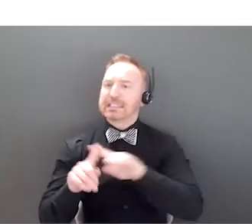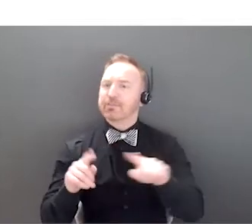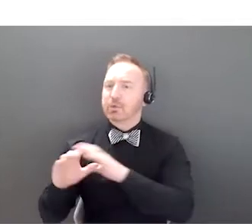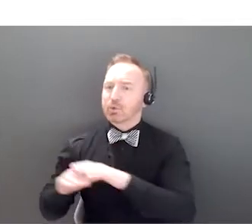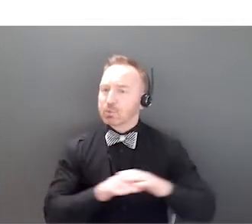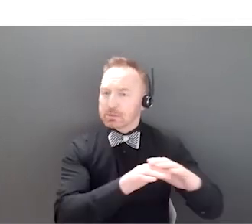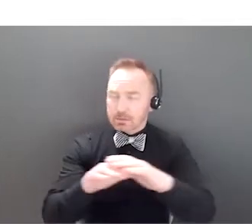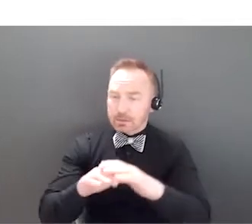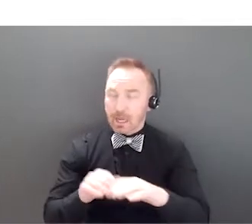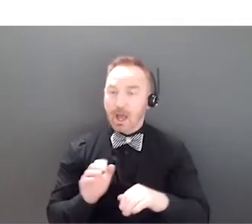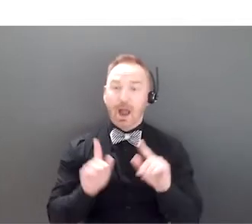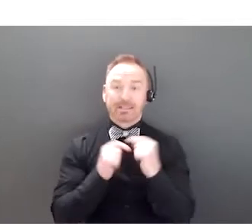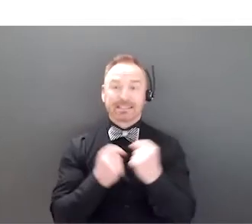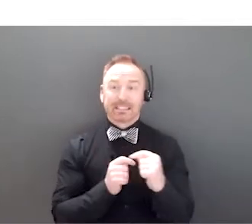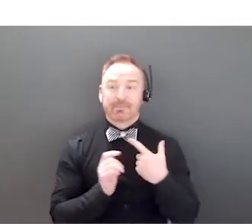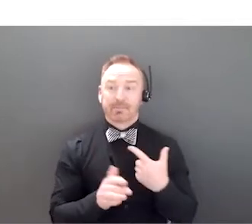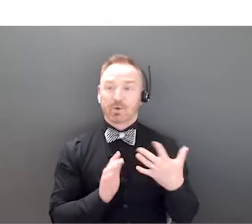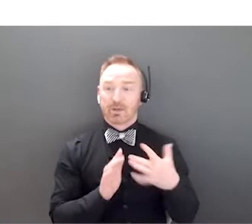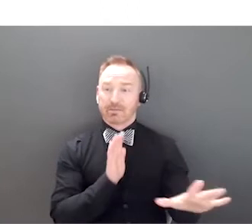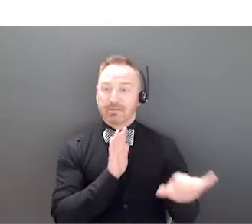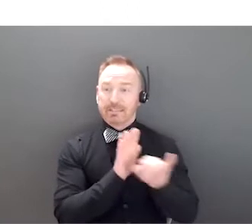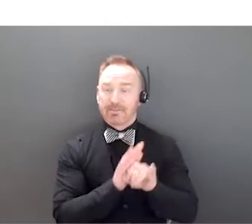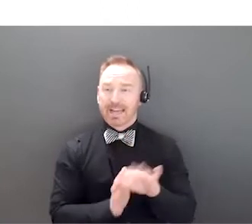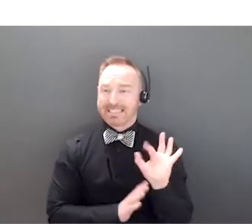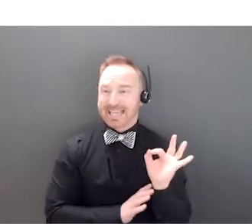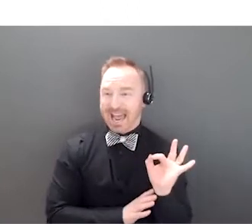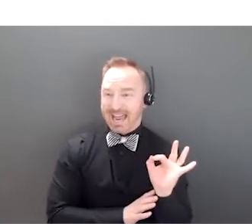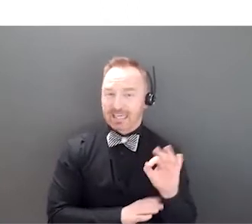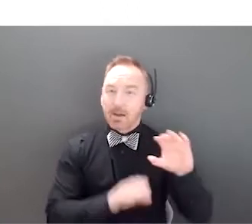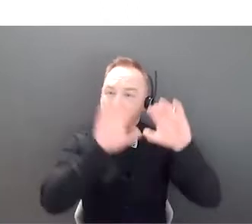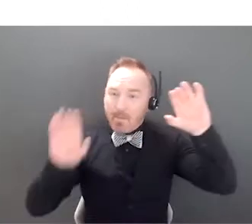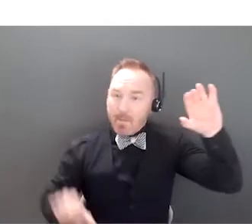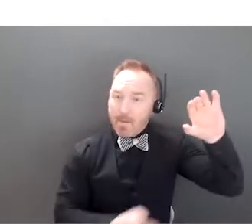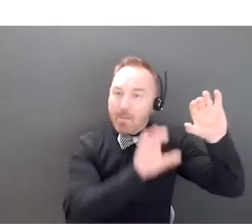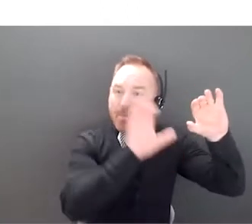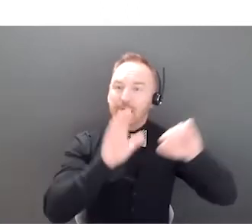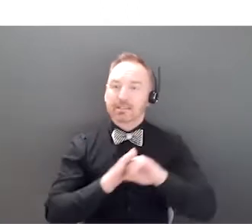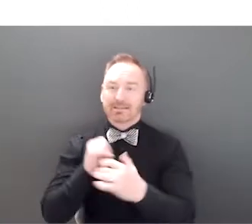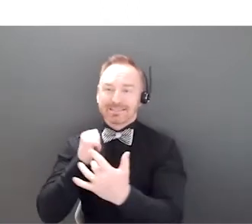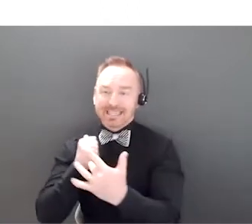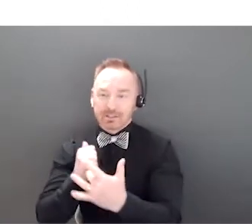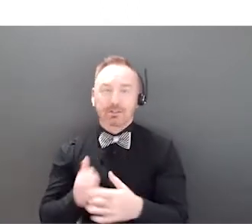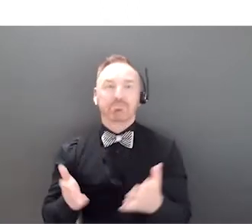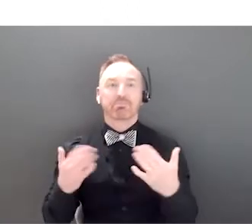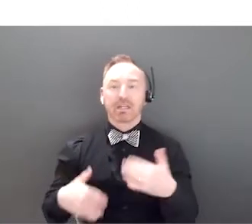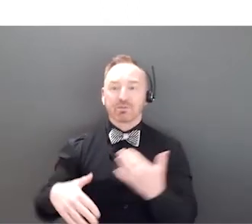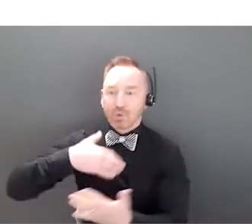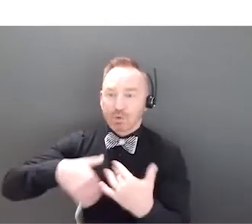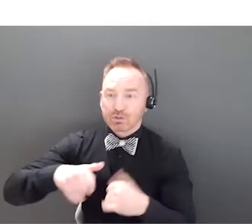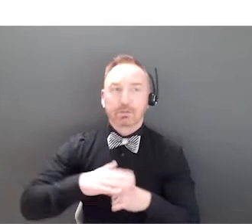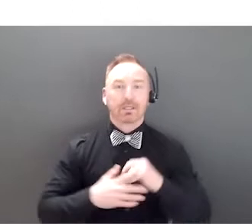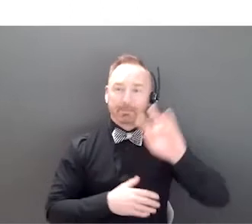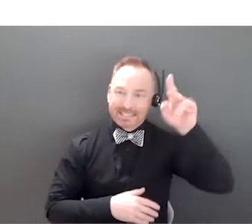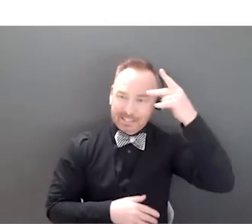team identified 9 key macro trends from technological, social, political, as well as environmental domains that characterize